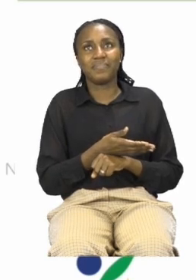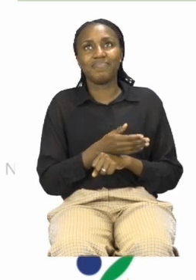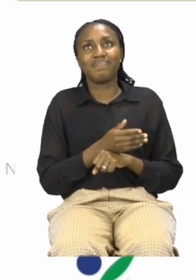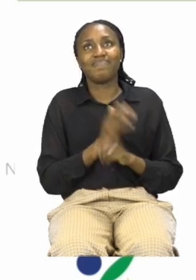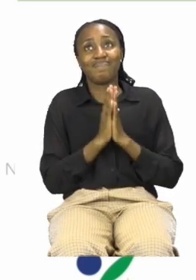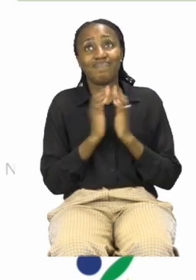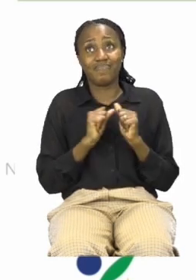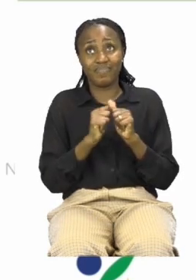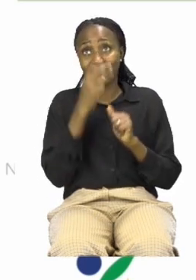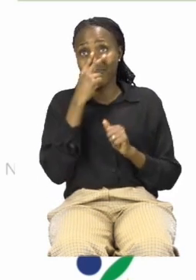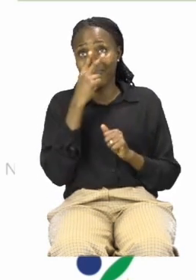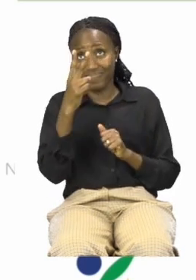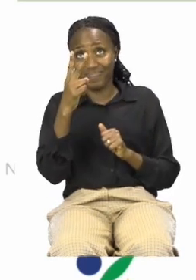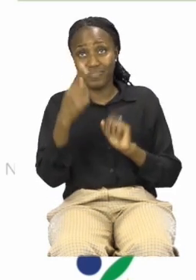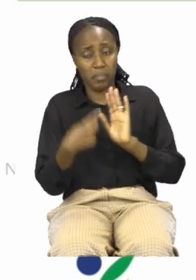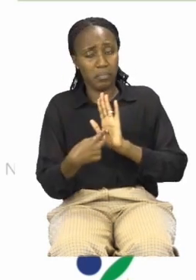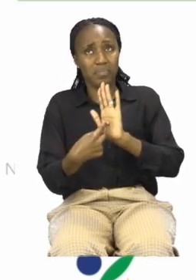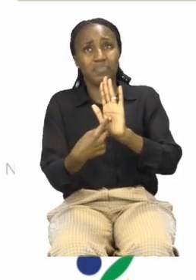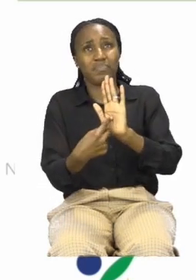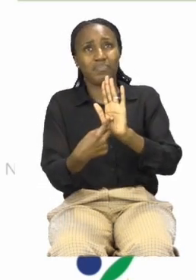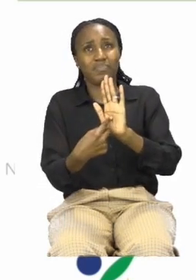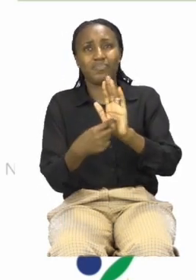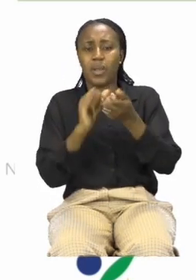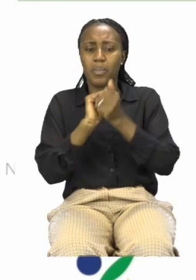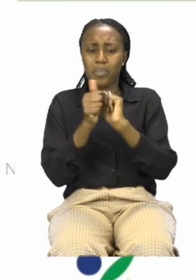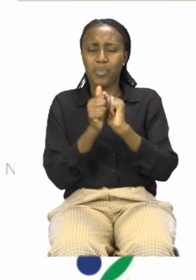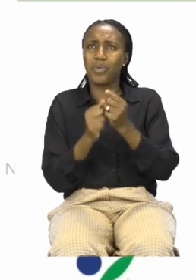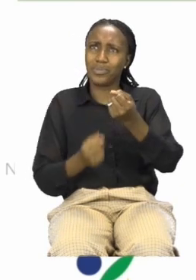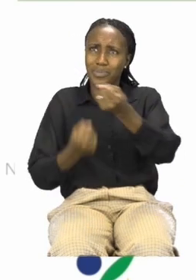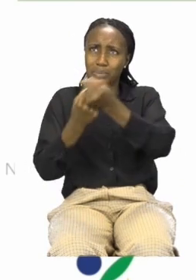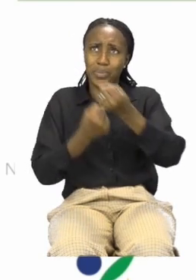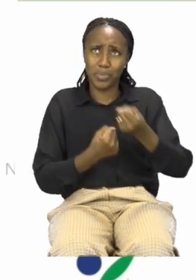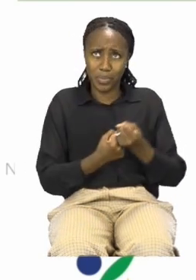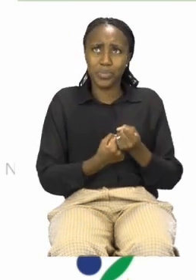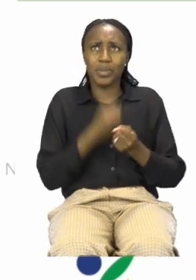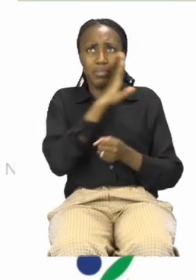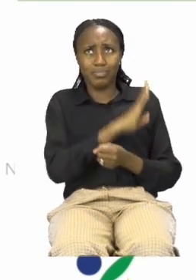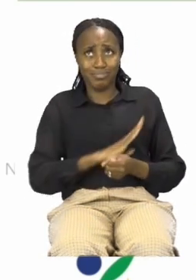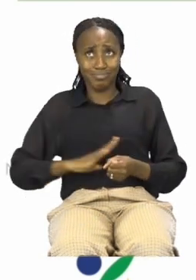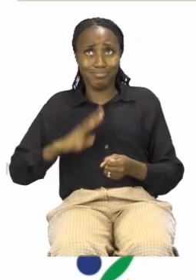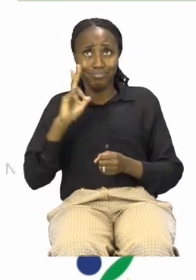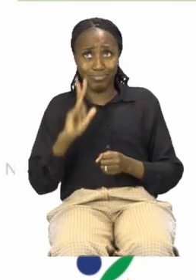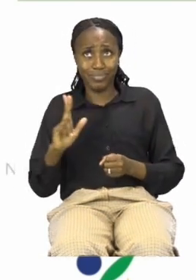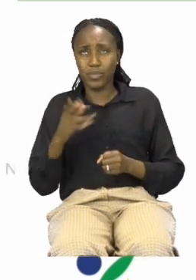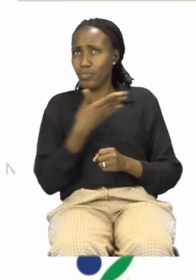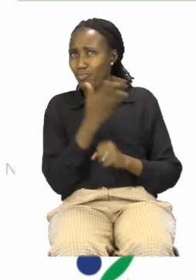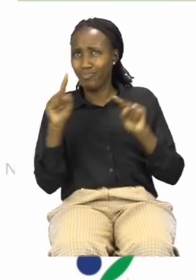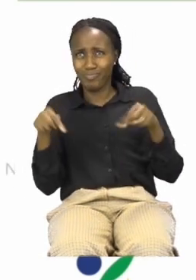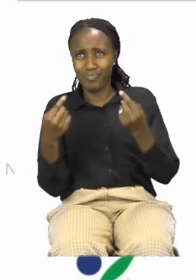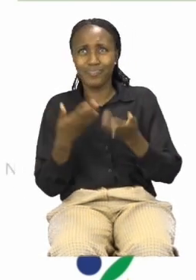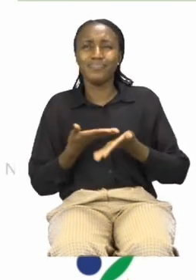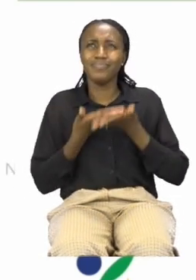we showcase some of the sponsors, some of the administrators, all of those very vital